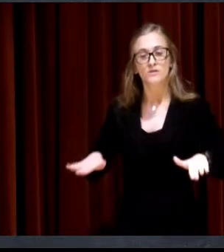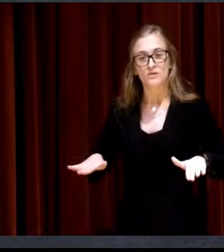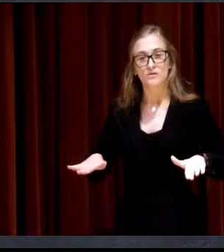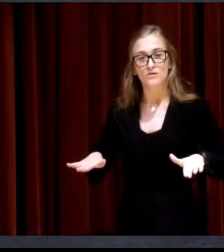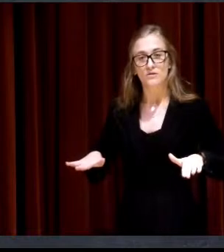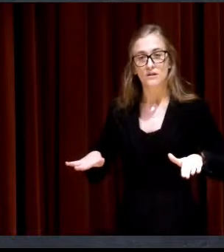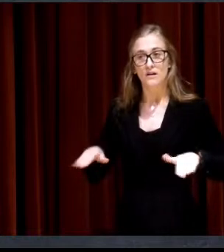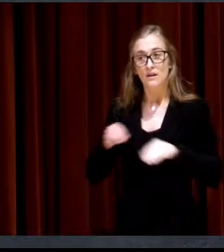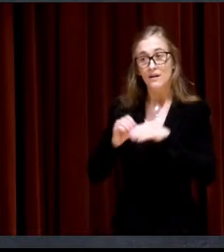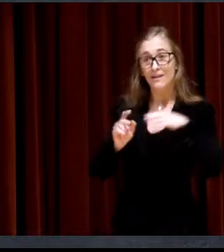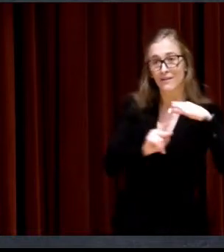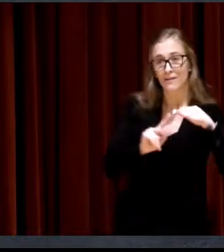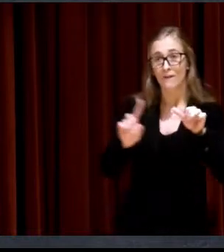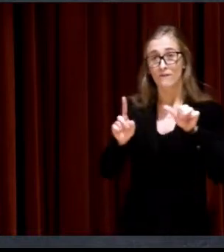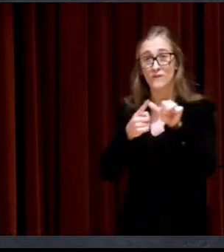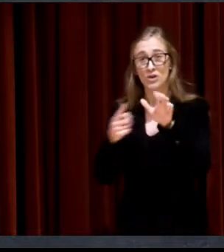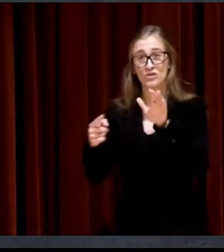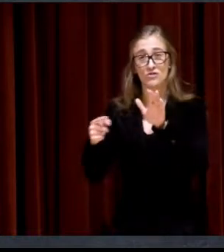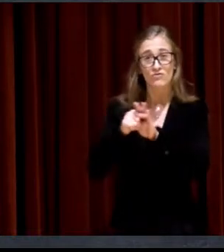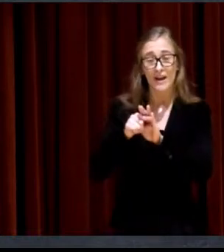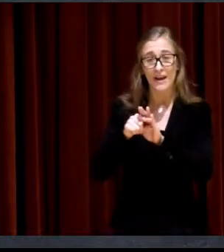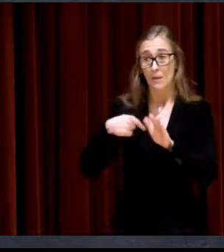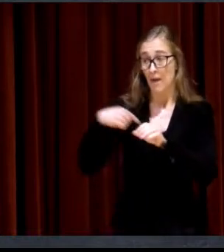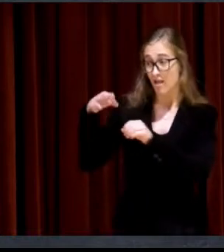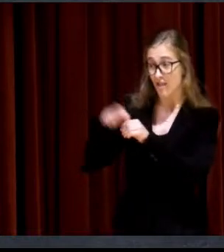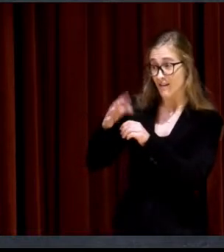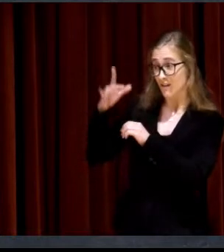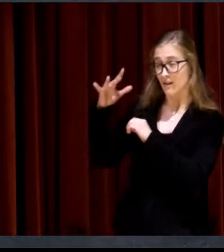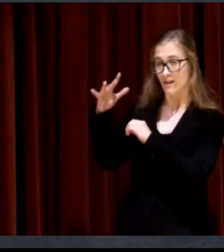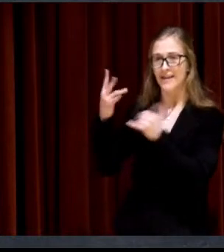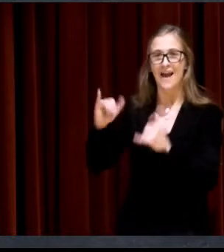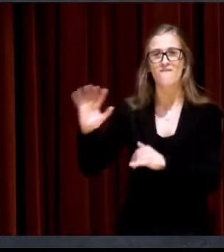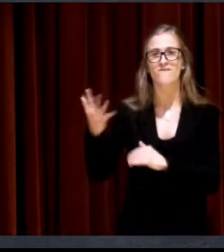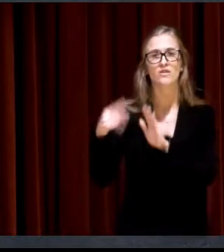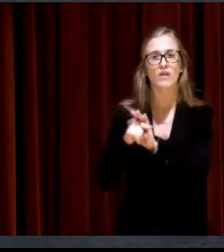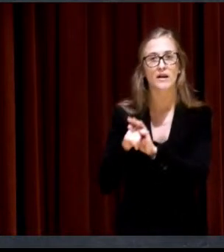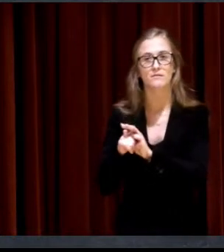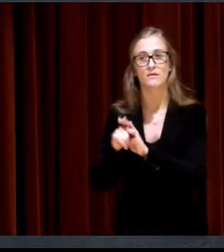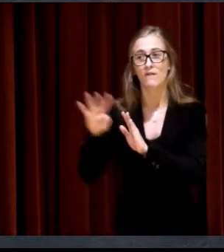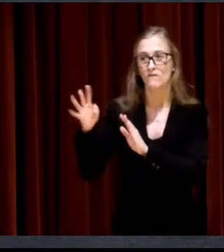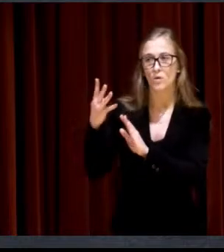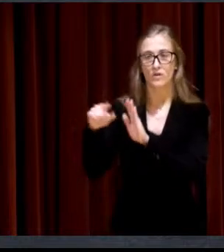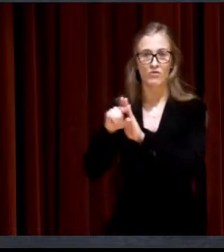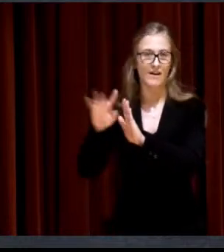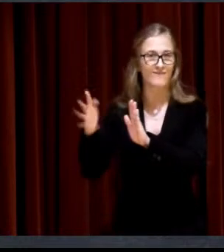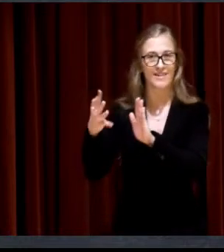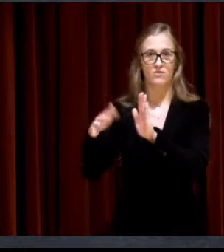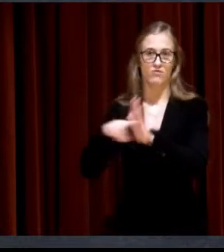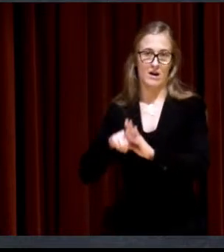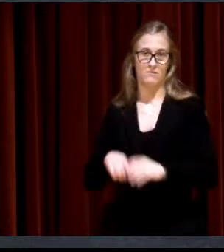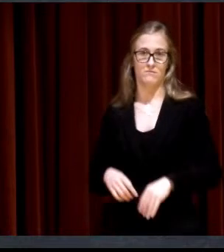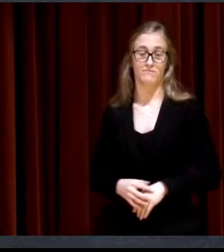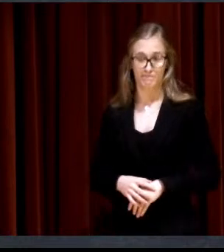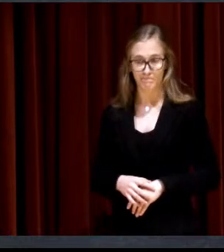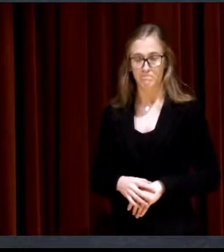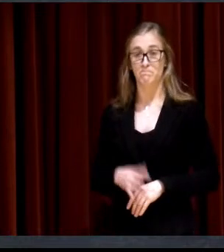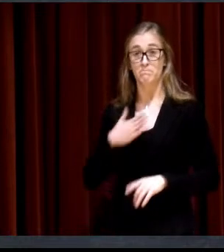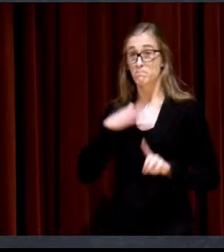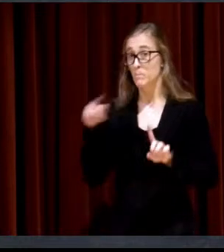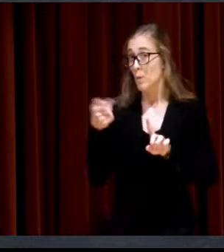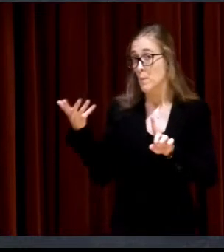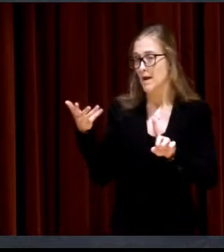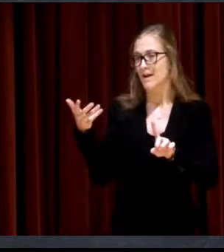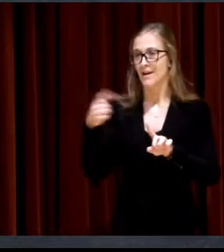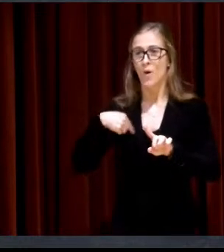in kindergarten and first grade when I was first elected, they're in fifth grade now, fourth and fifth grade. The point is, we